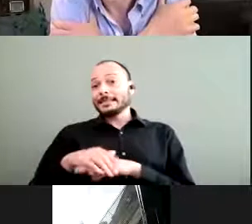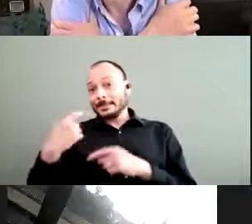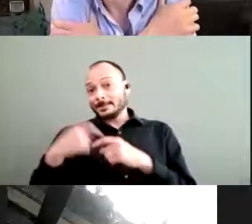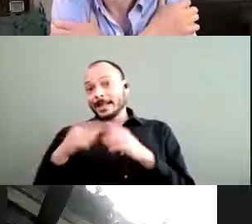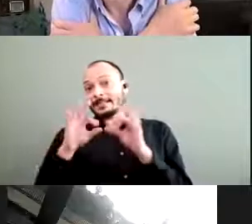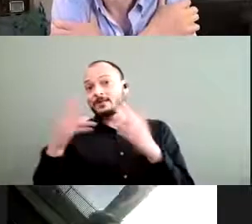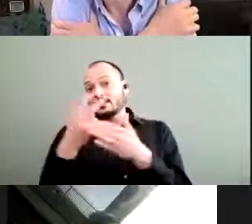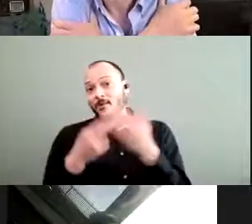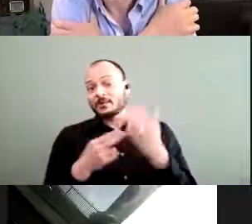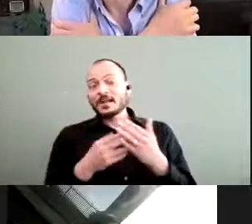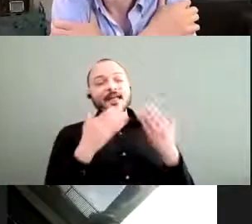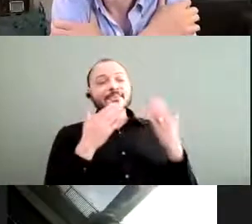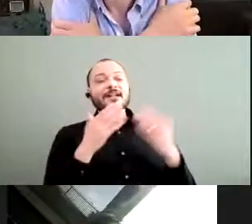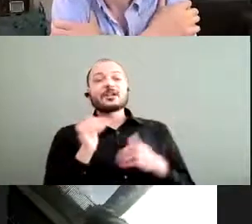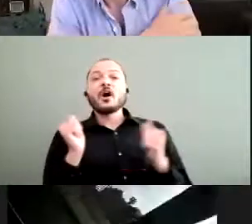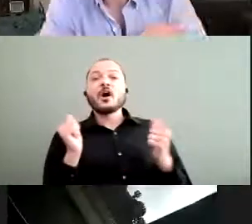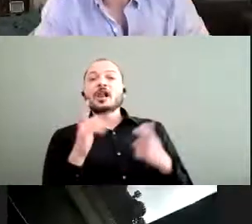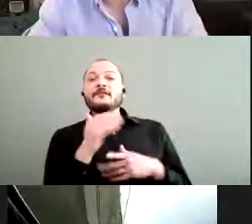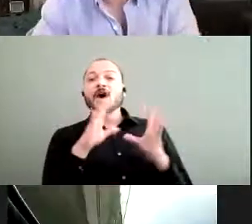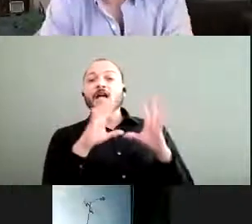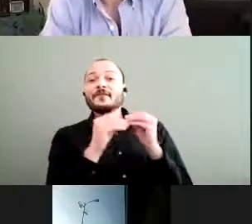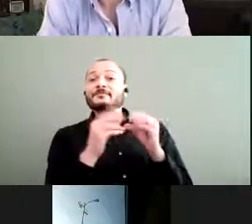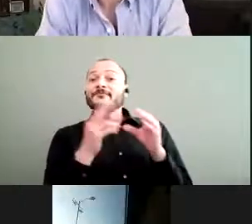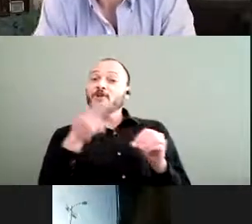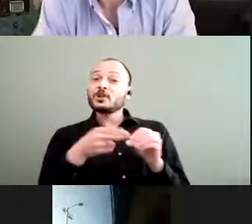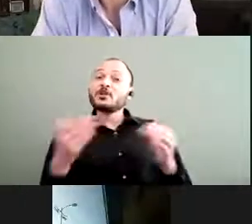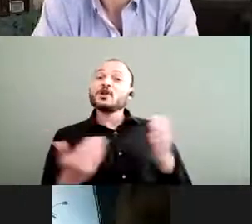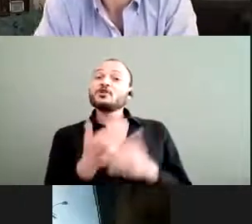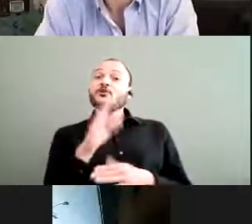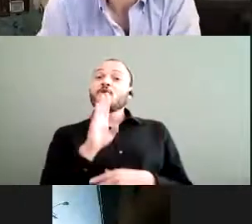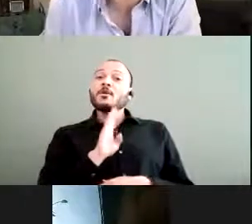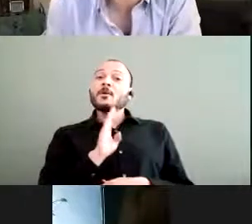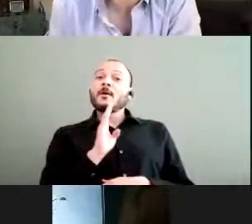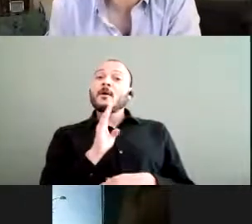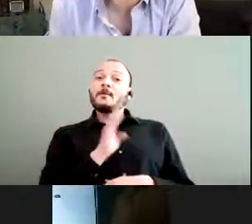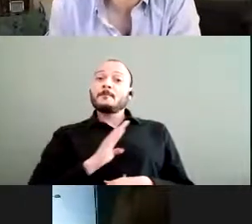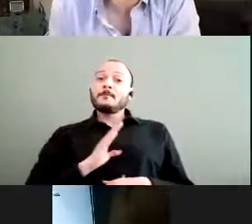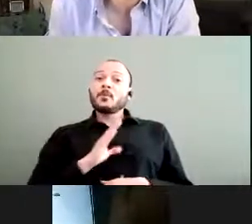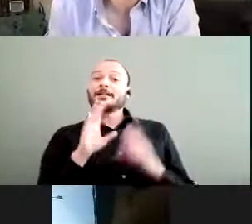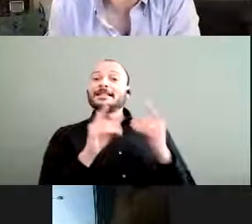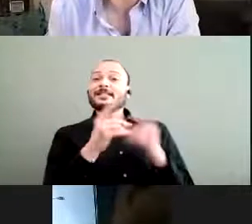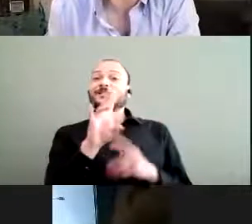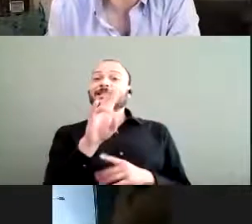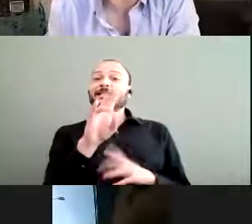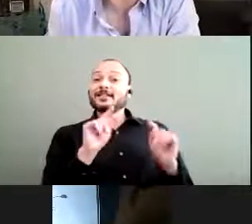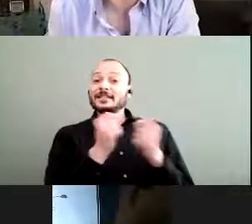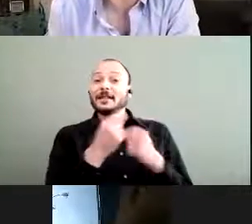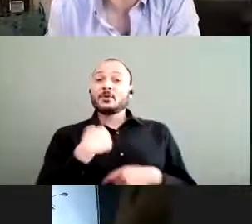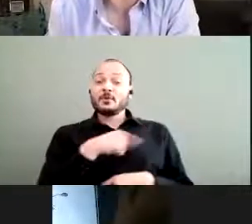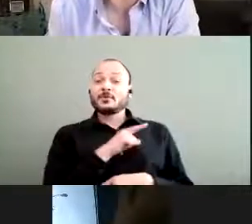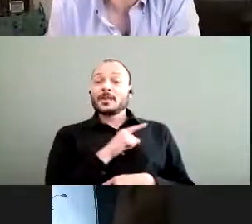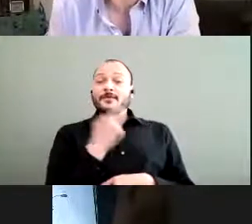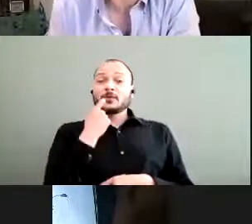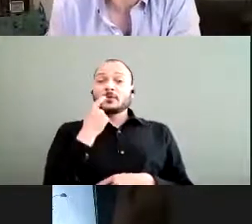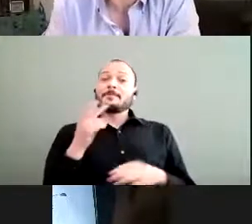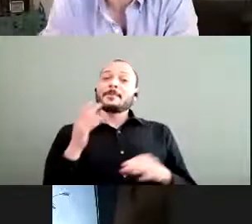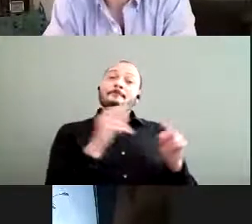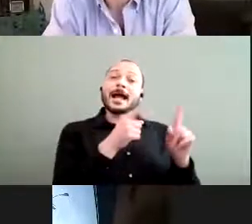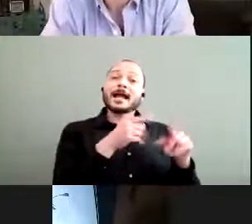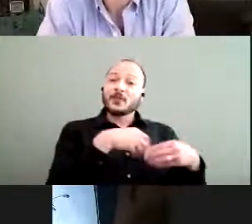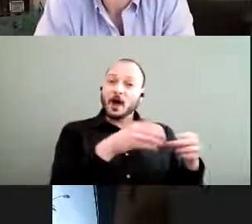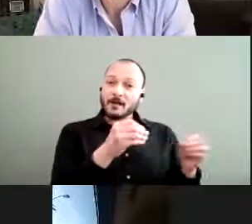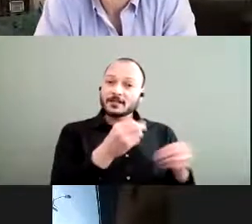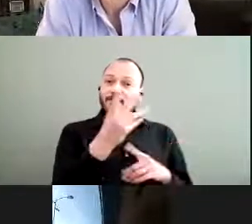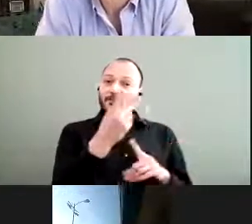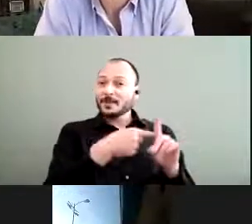thanks to all of our families for joining the new Board District 7 team. We've just been in office for a couple of months, and we've had lots of listening sessions